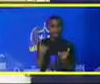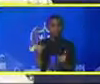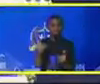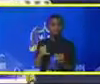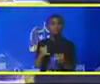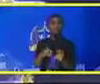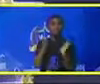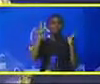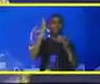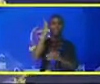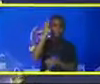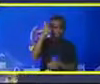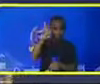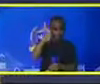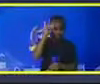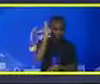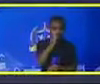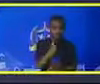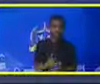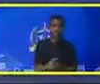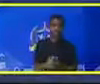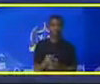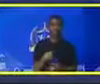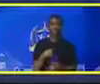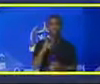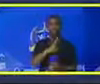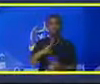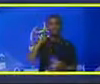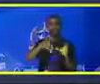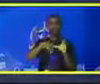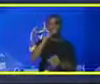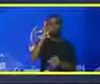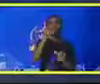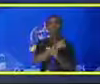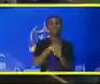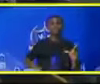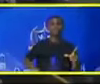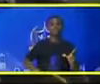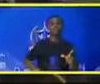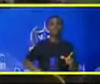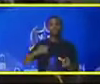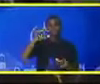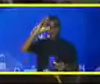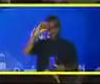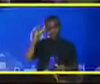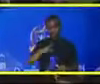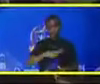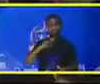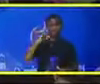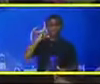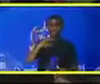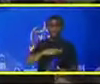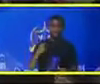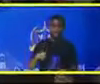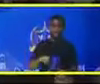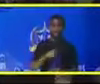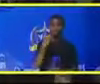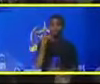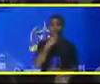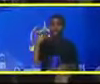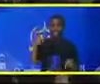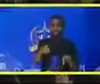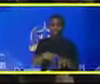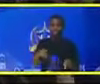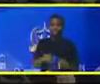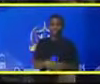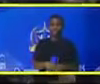I want to speak by the Spirit of God. Ladies and gentlemen, we do not speak like arrogant men. Even though our